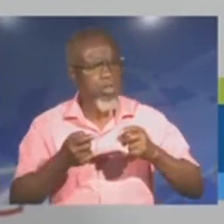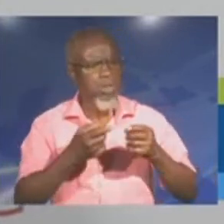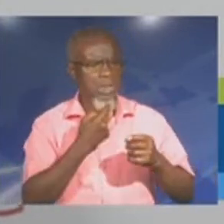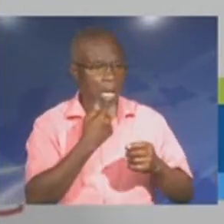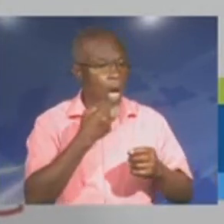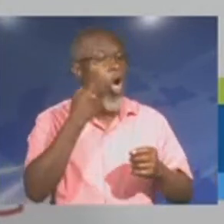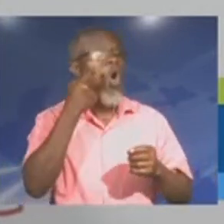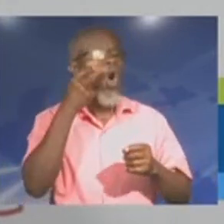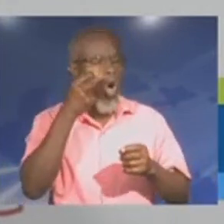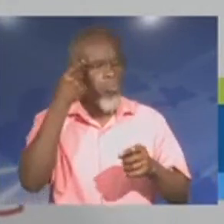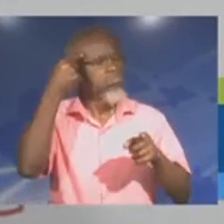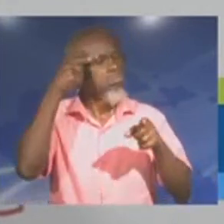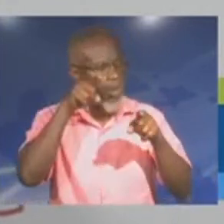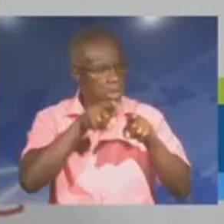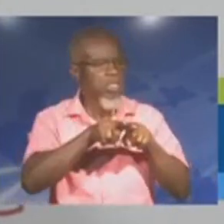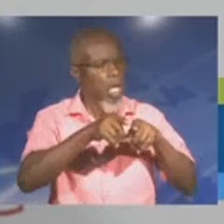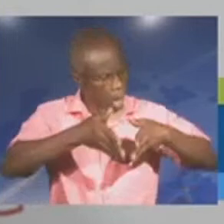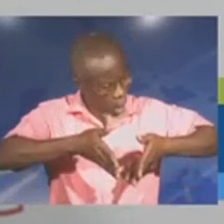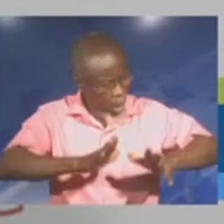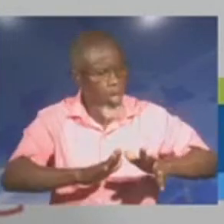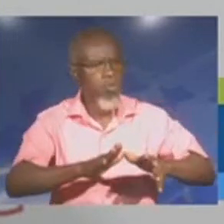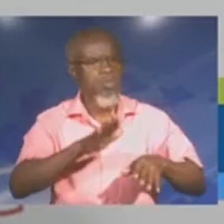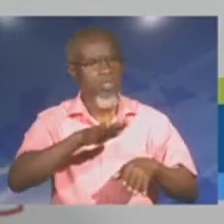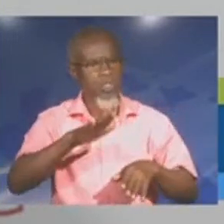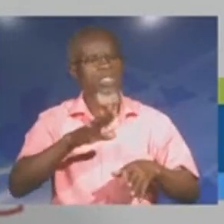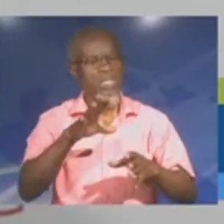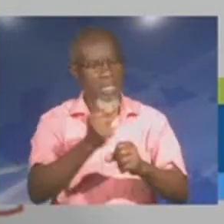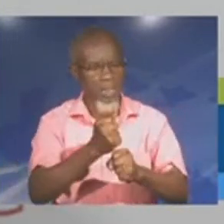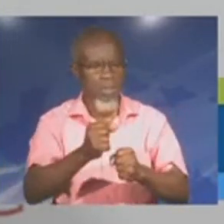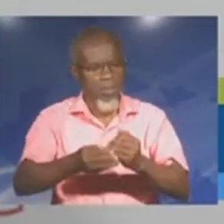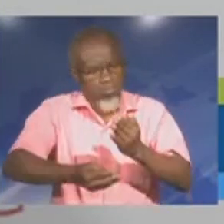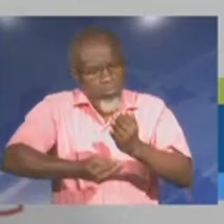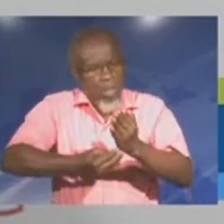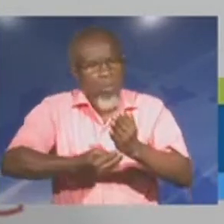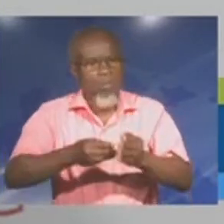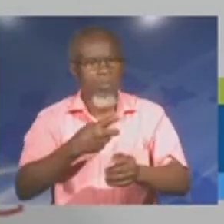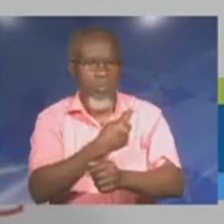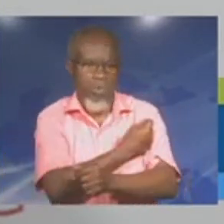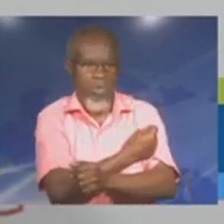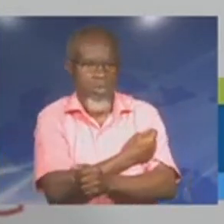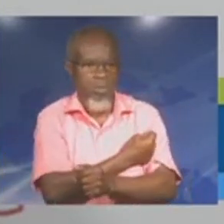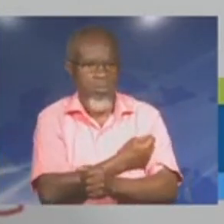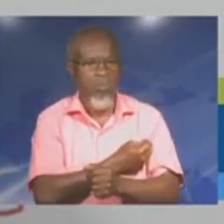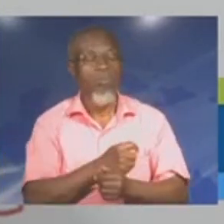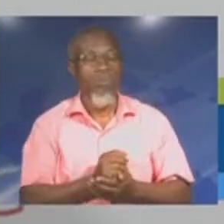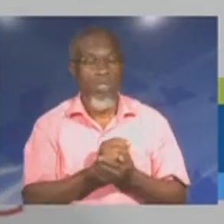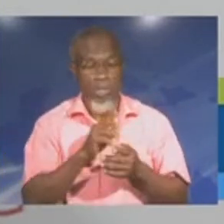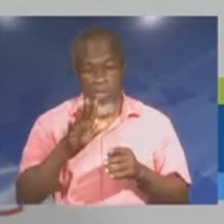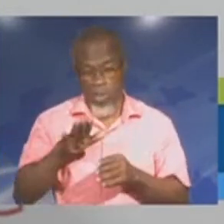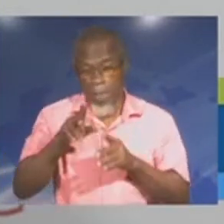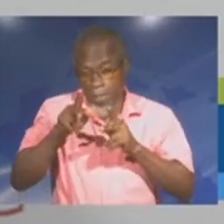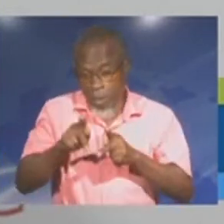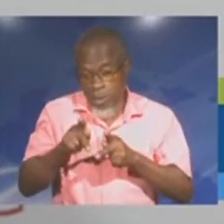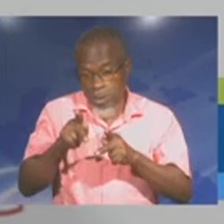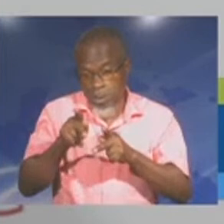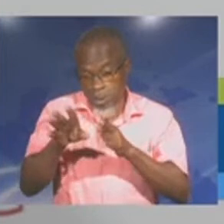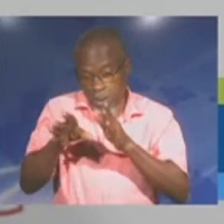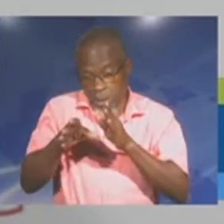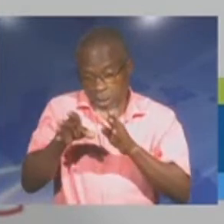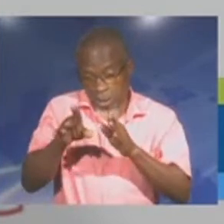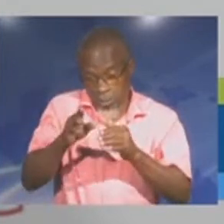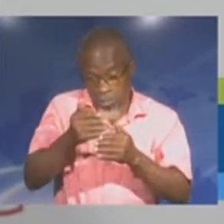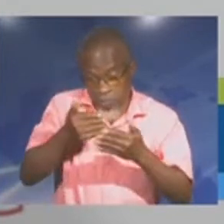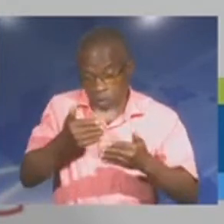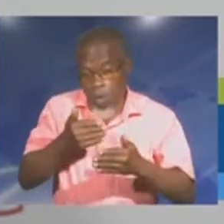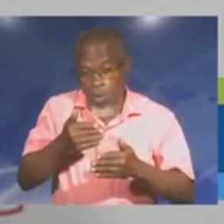be available to those children who received their vaccines 6 months ago. So if you have received your second